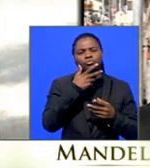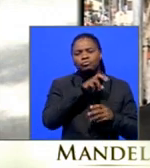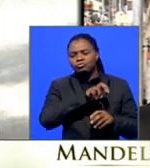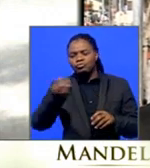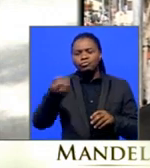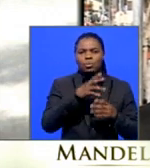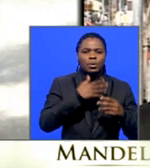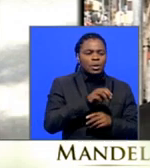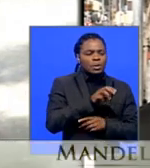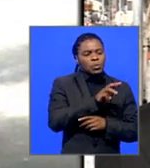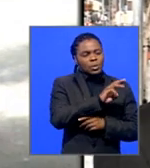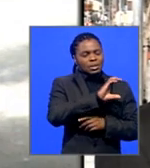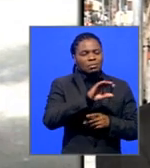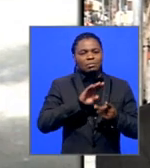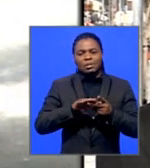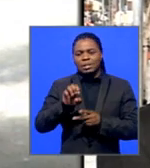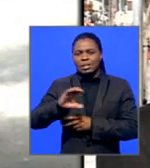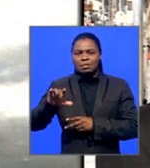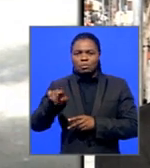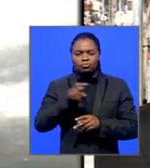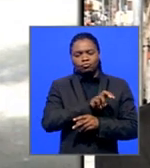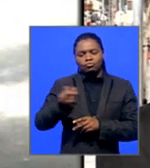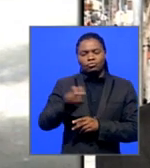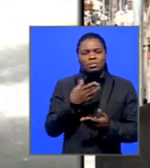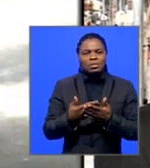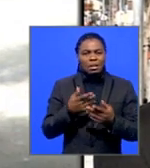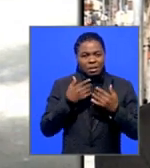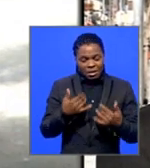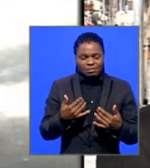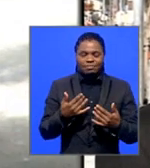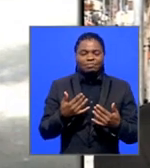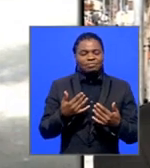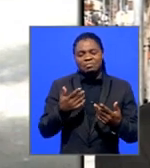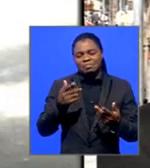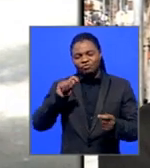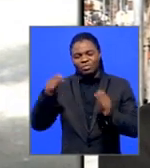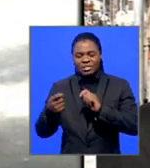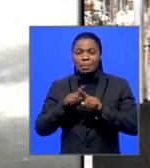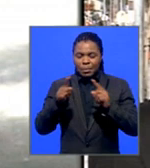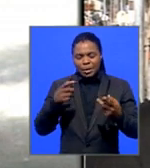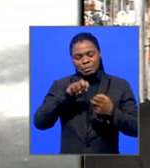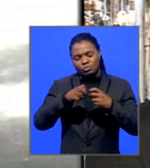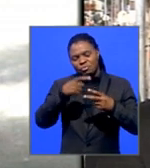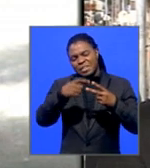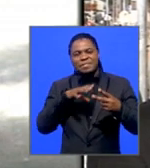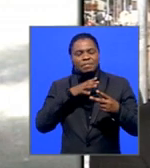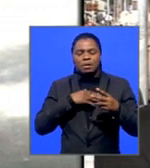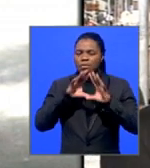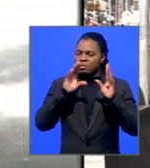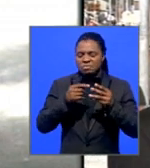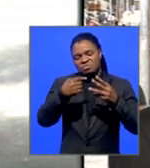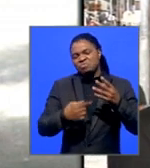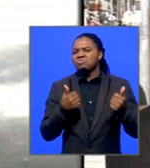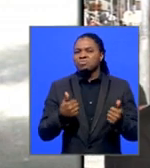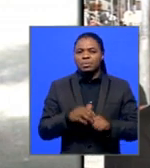Western Cape to Eastern Cape. Except those problems, we are ready, actually. We've heard Mr. Kenny Africa saying this